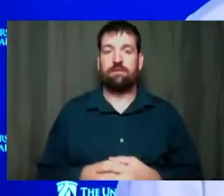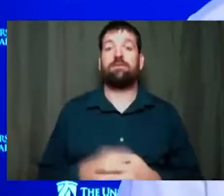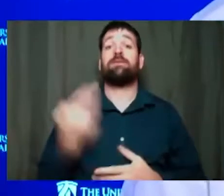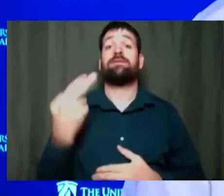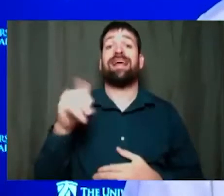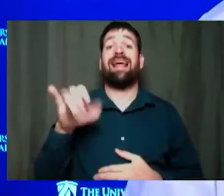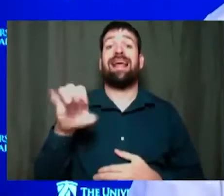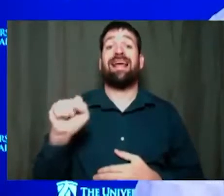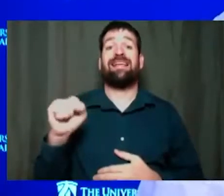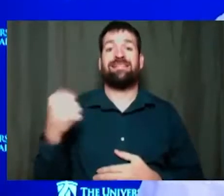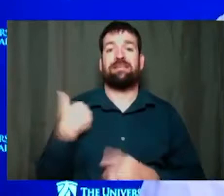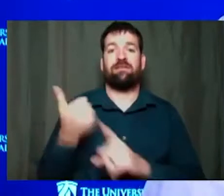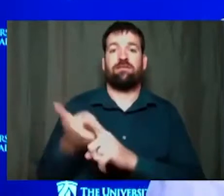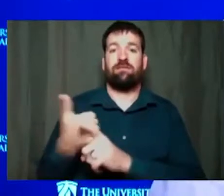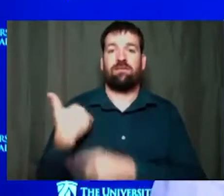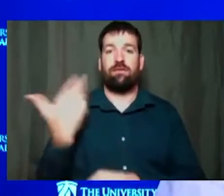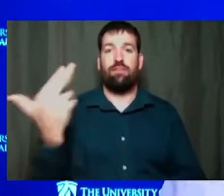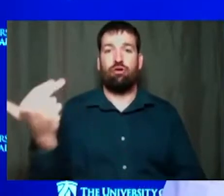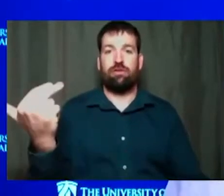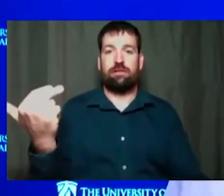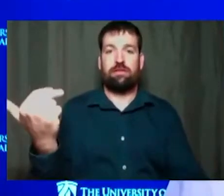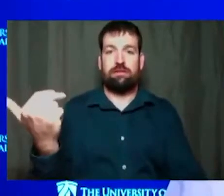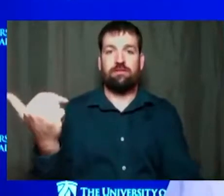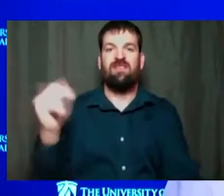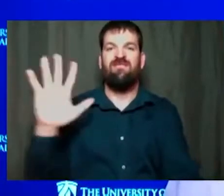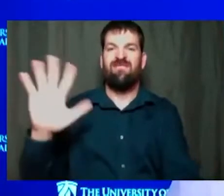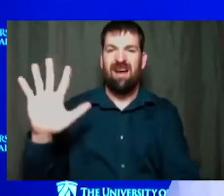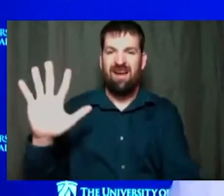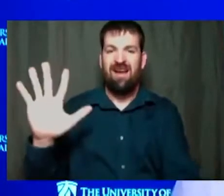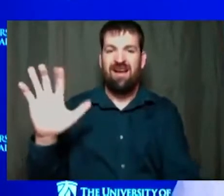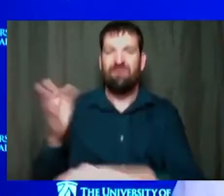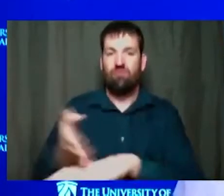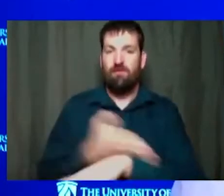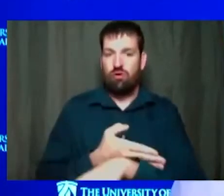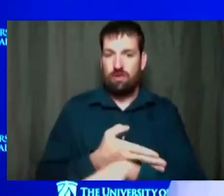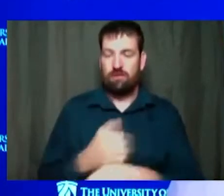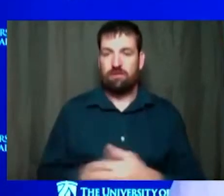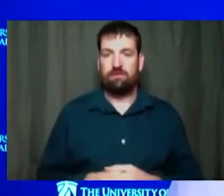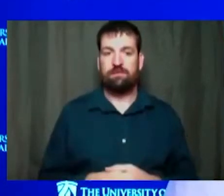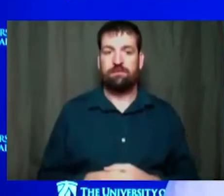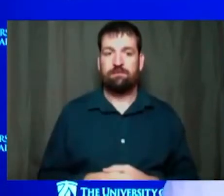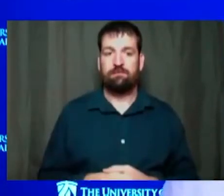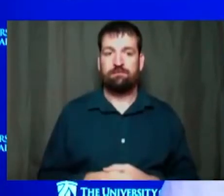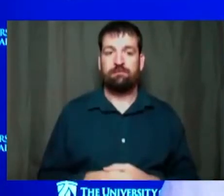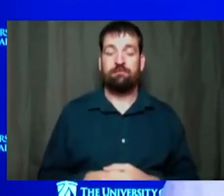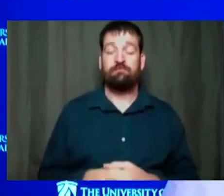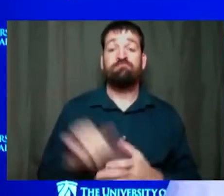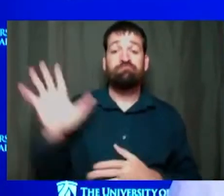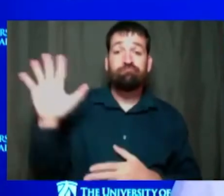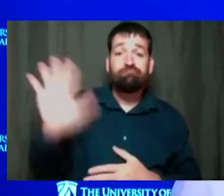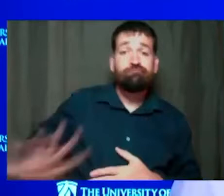active infections and 5 in that recovery period. So again, out west in those rural counties,